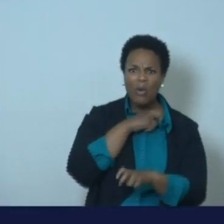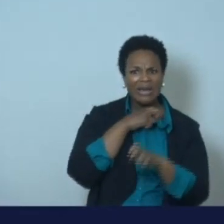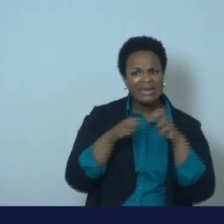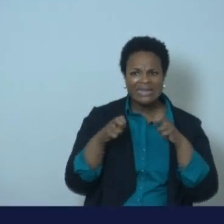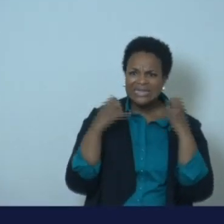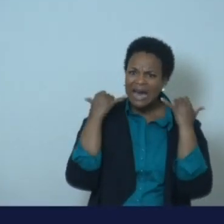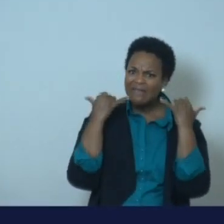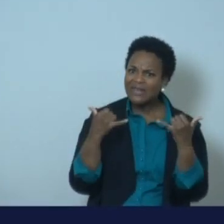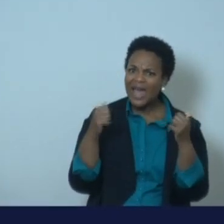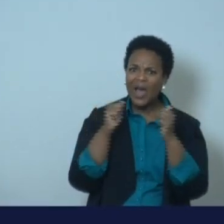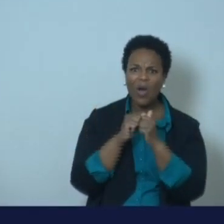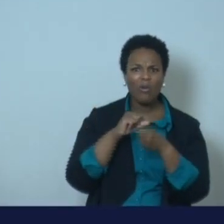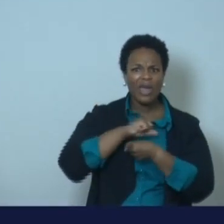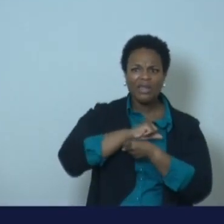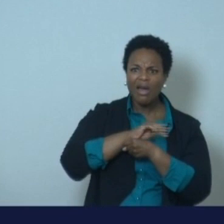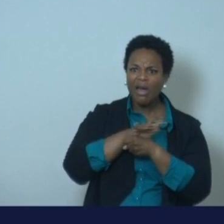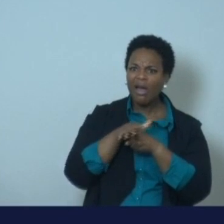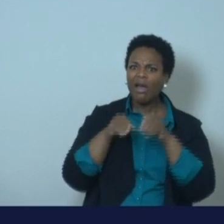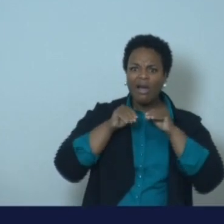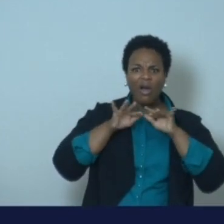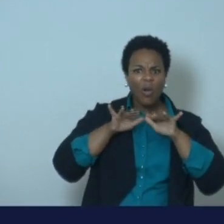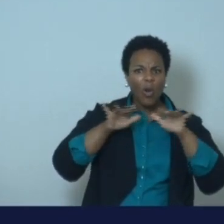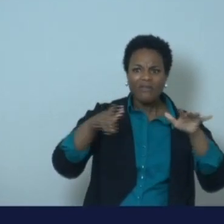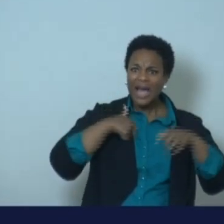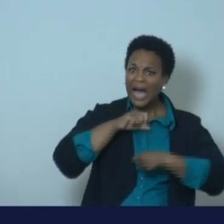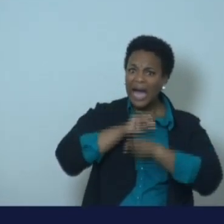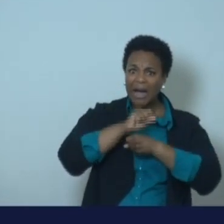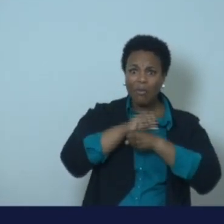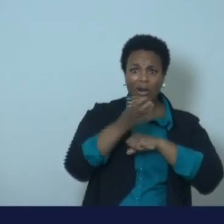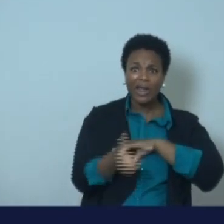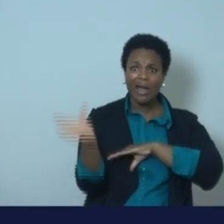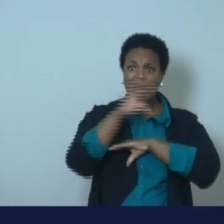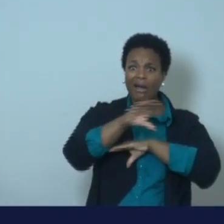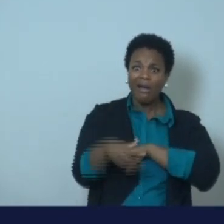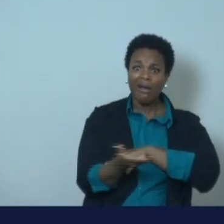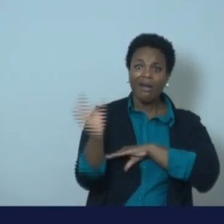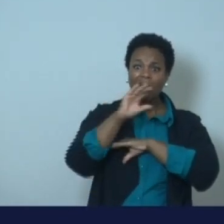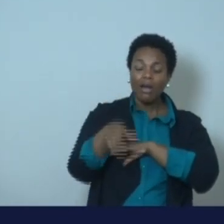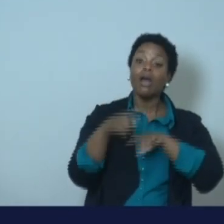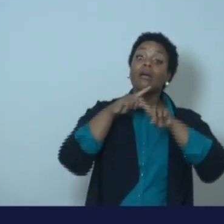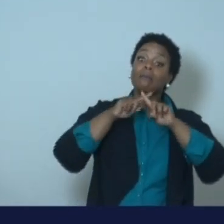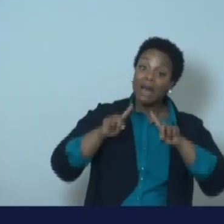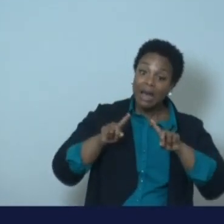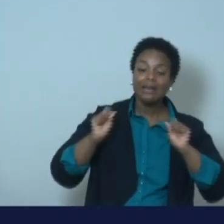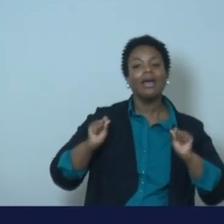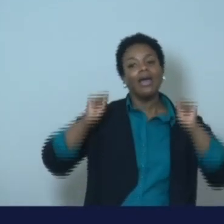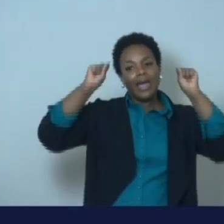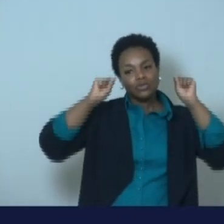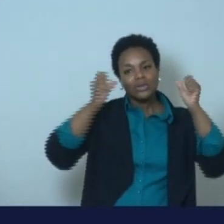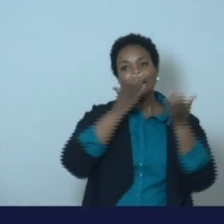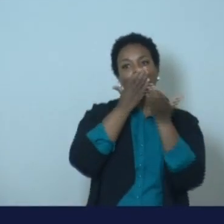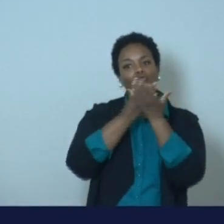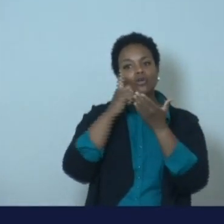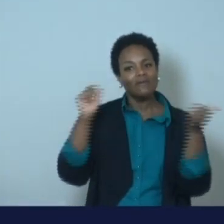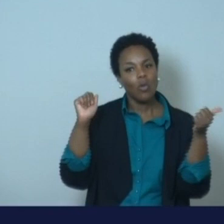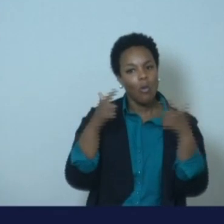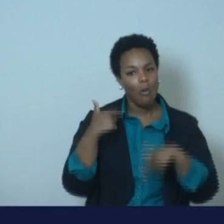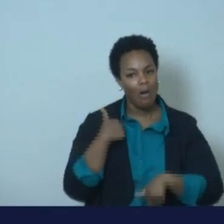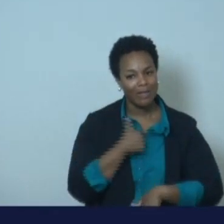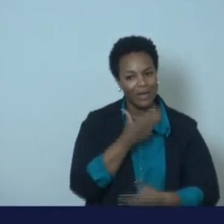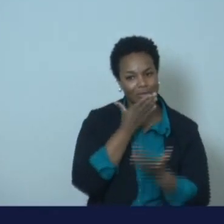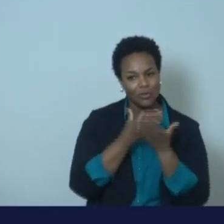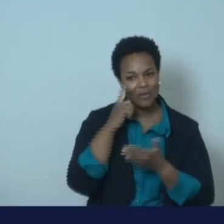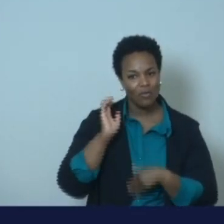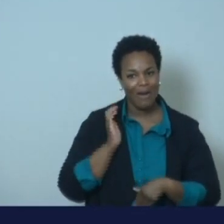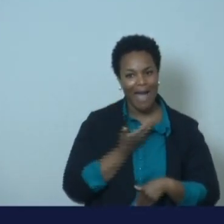out of a 24-hour work cycle, and we all need to do that for our own behavioral health, but I always wear a mask,